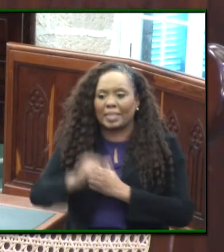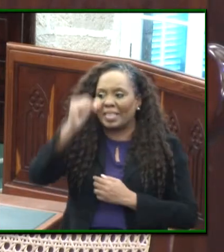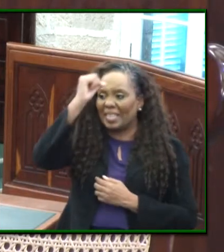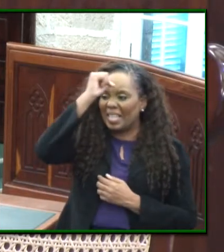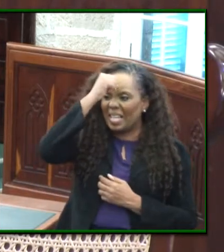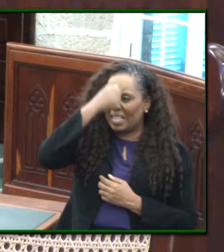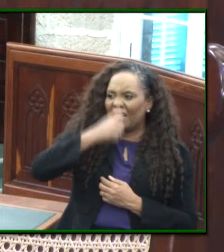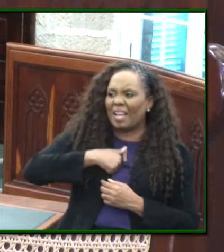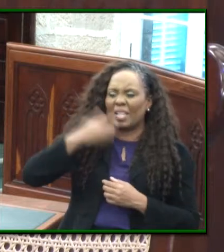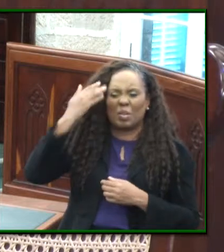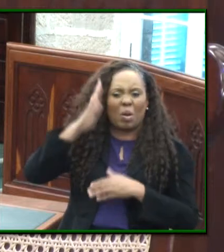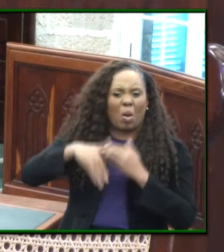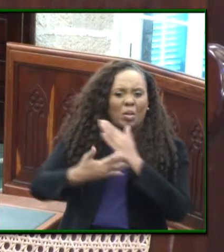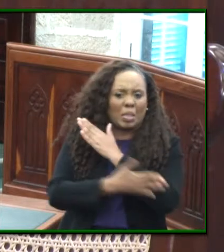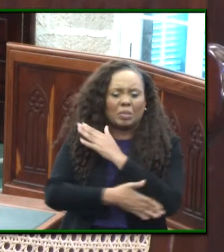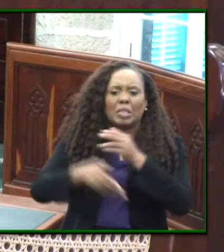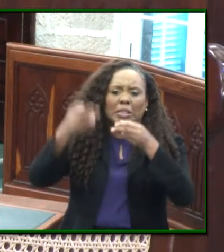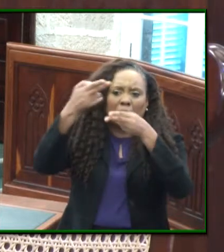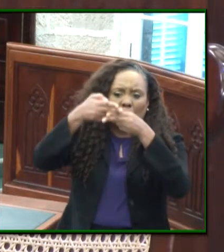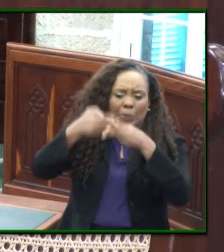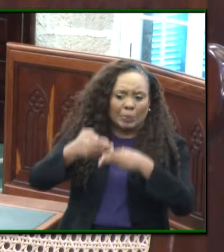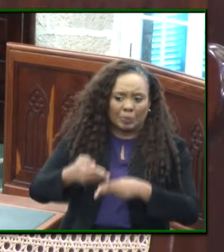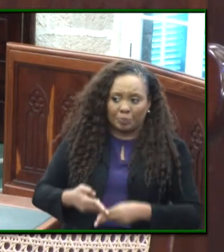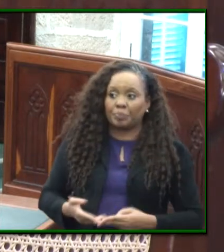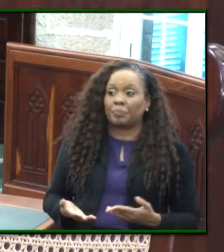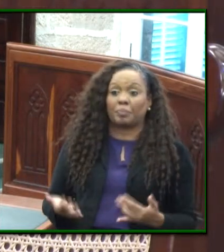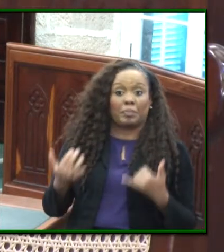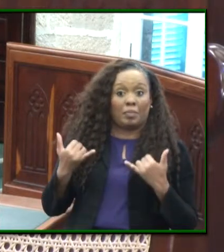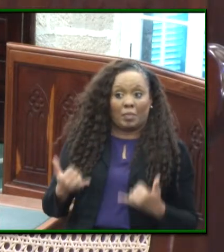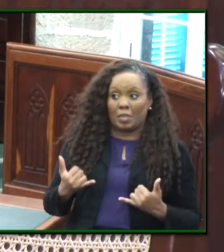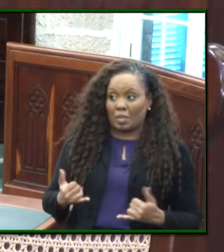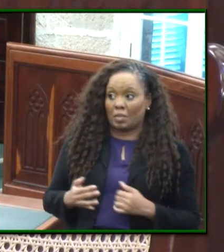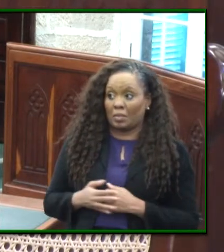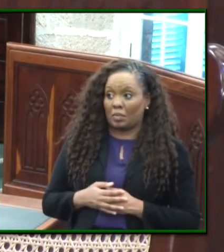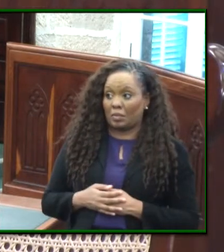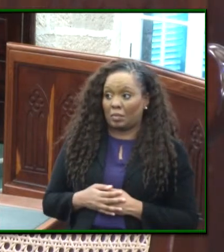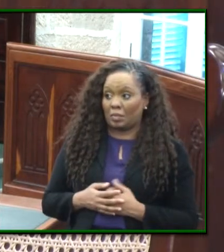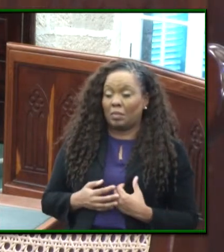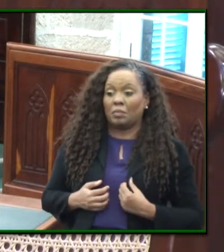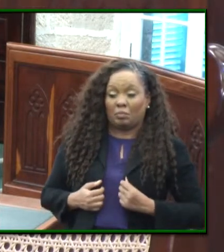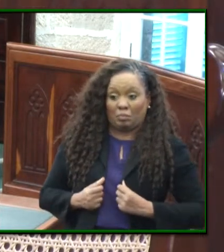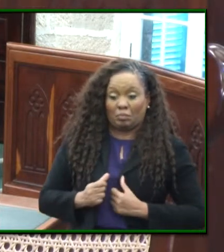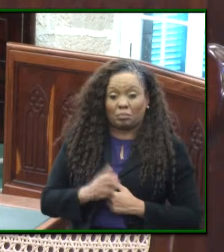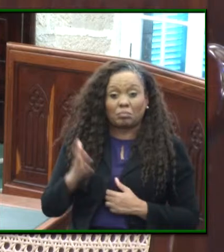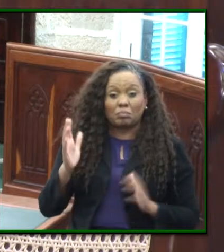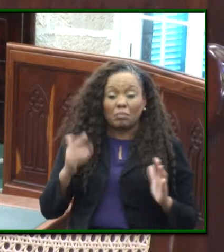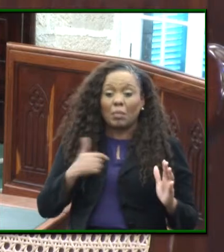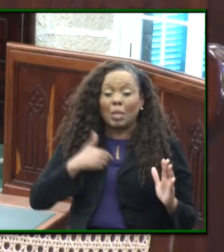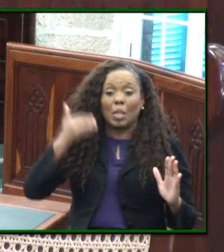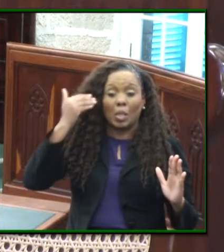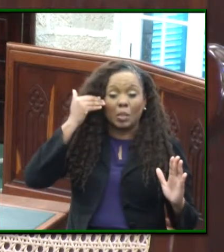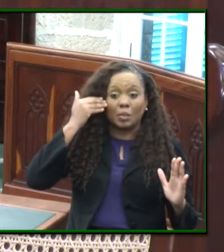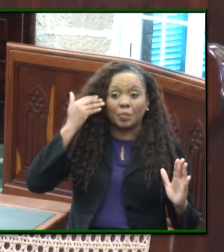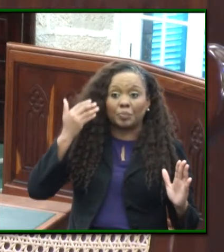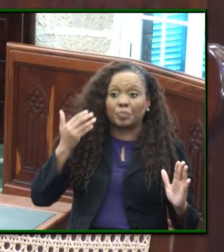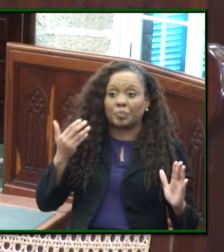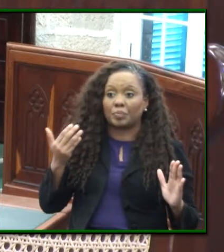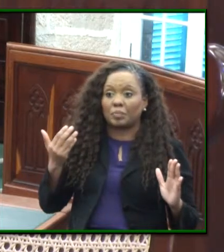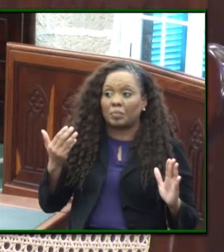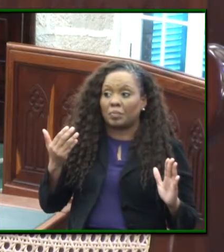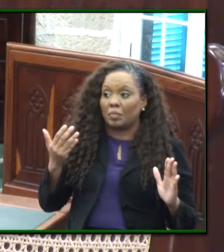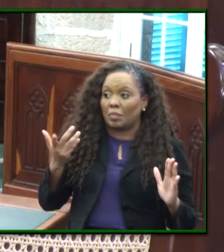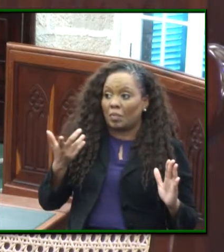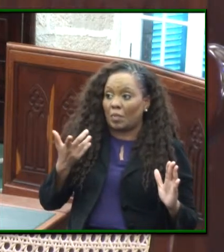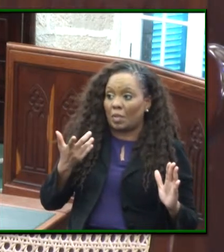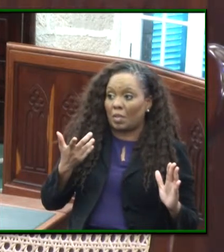all of the countries. Now, that is a criticism that will not be the essence of